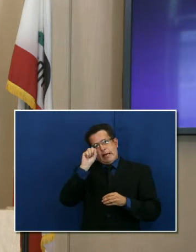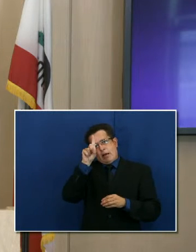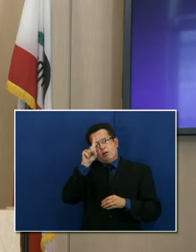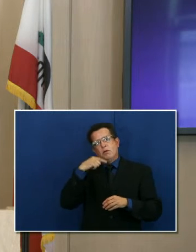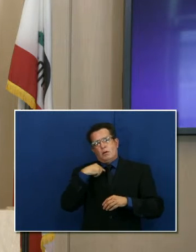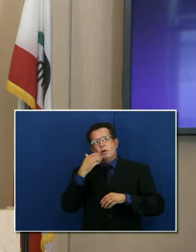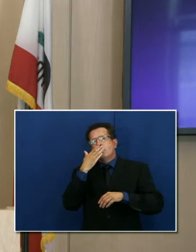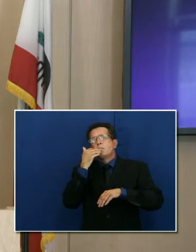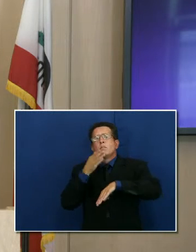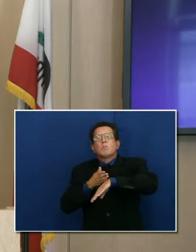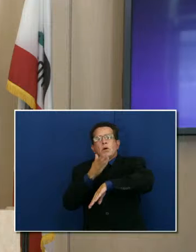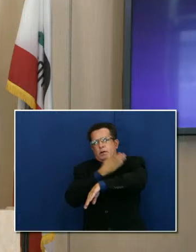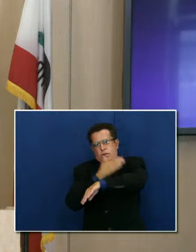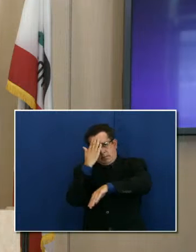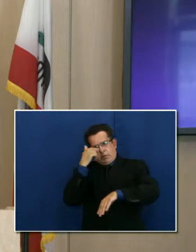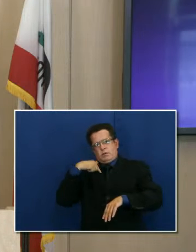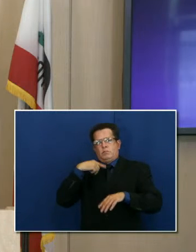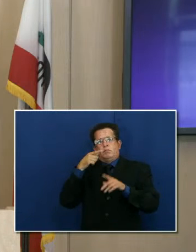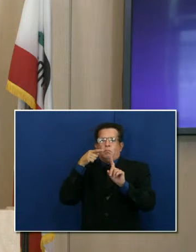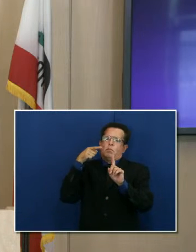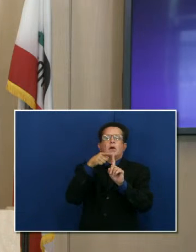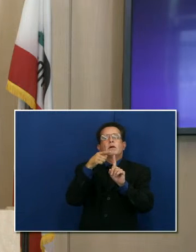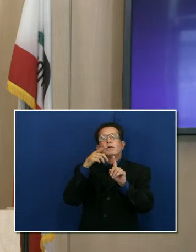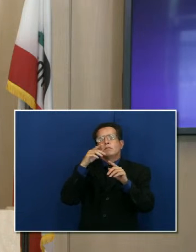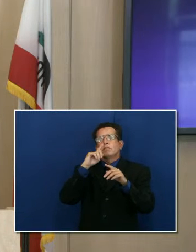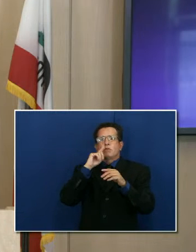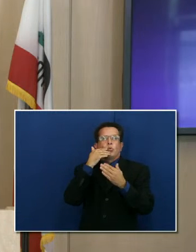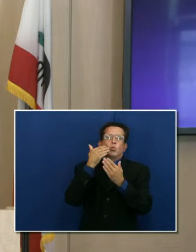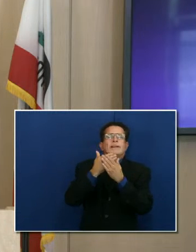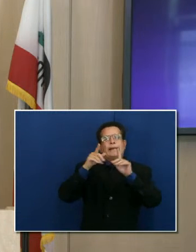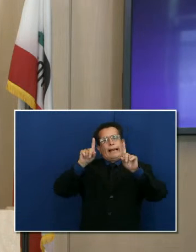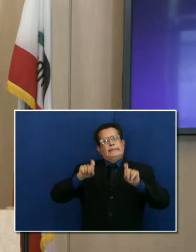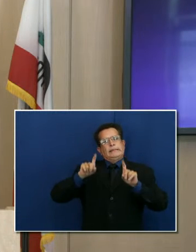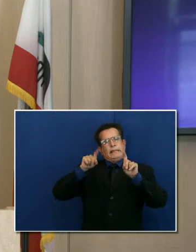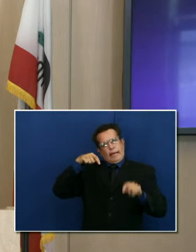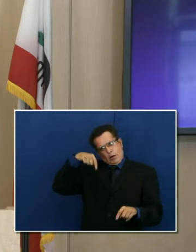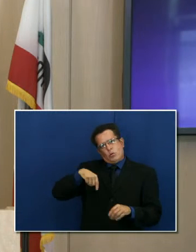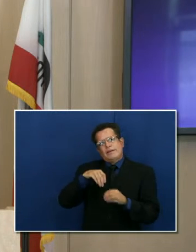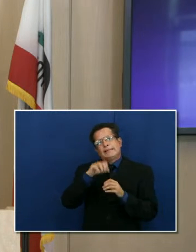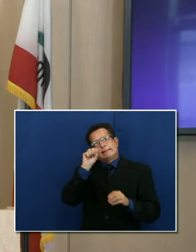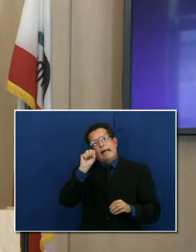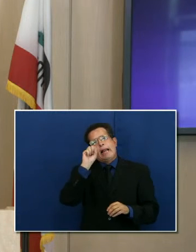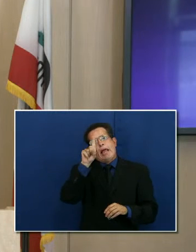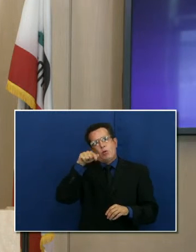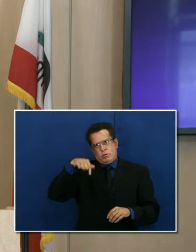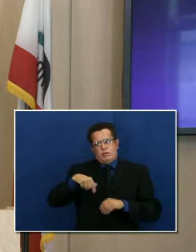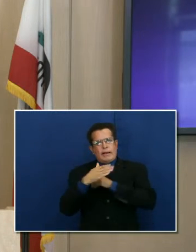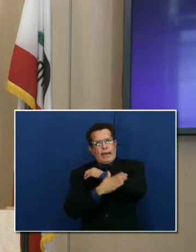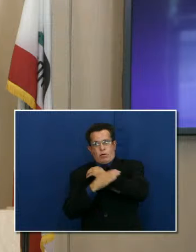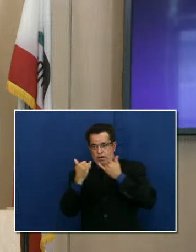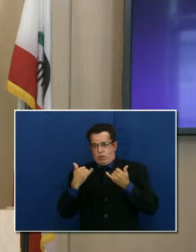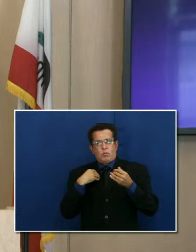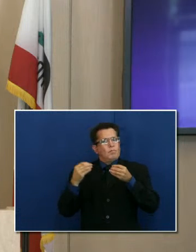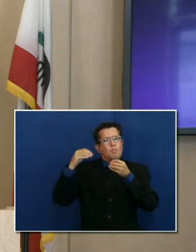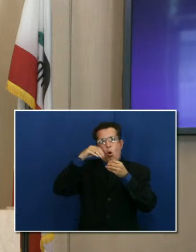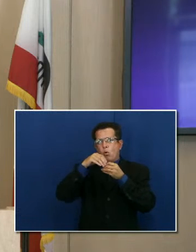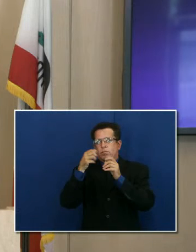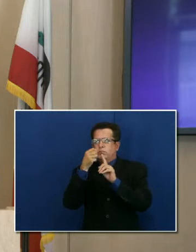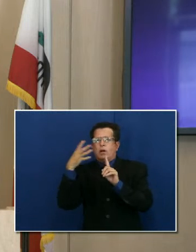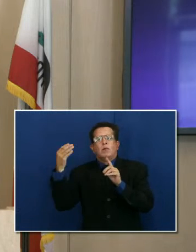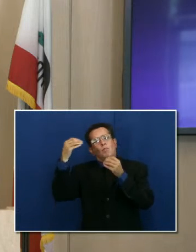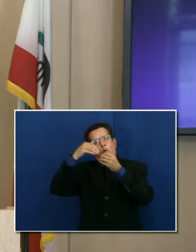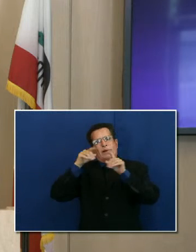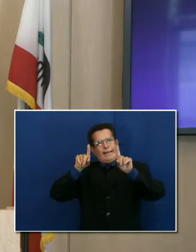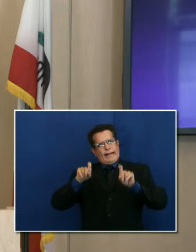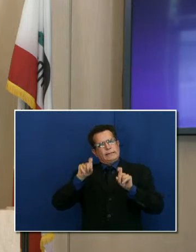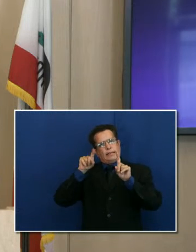of our aggressive testing efforts throughout the San Diego County region. Last week, we expanded testing sites and